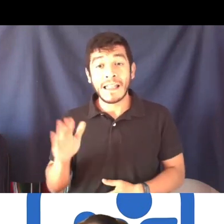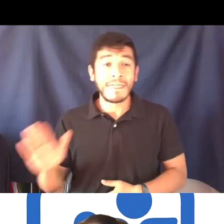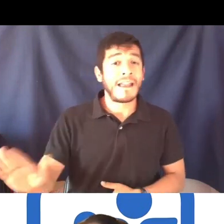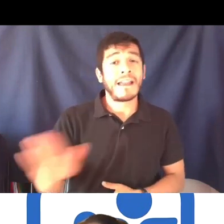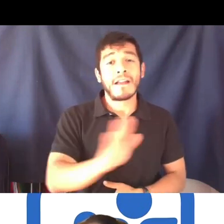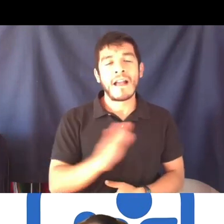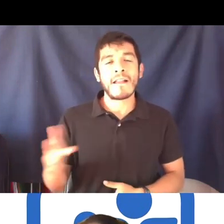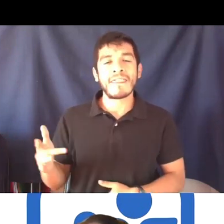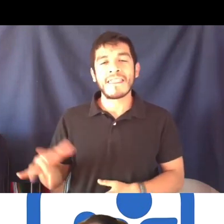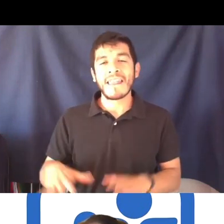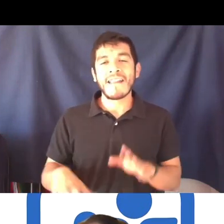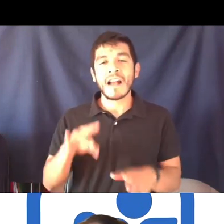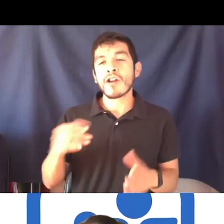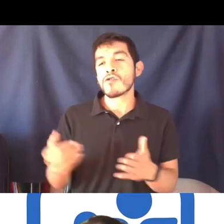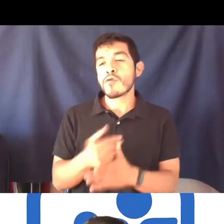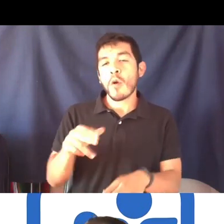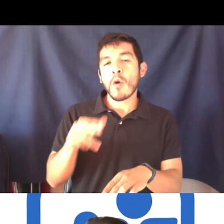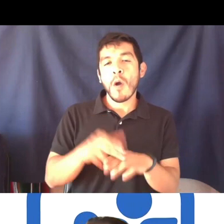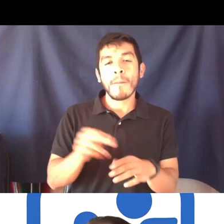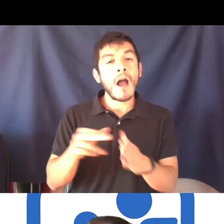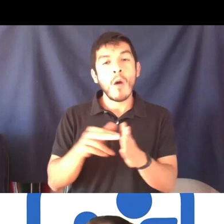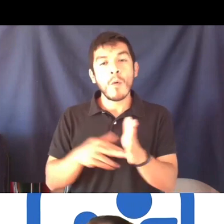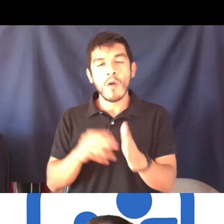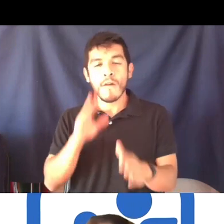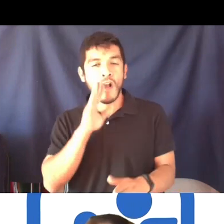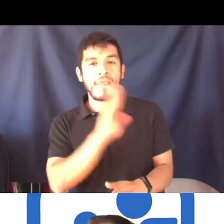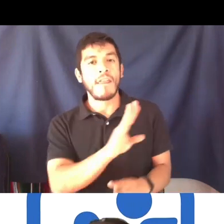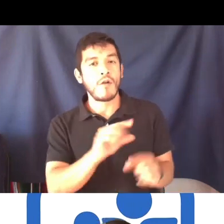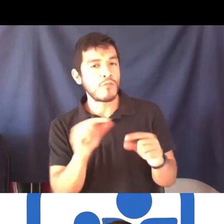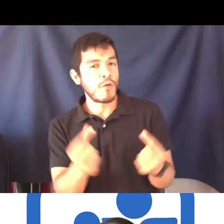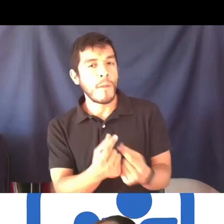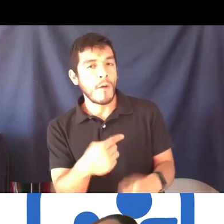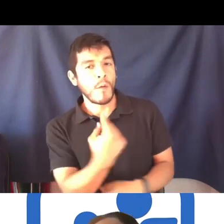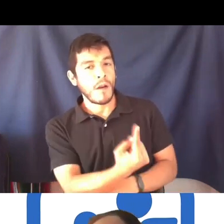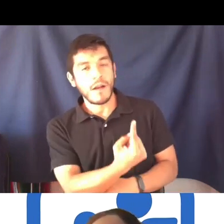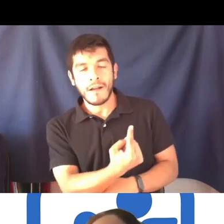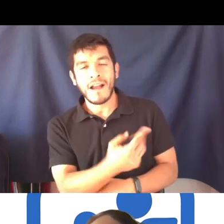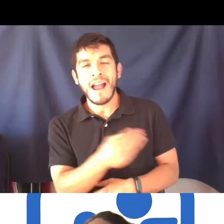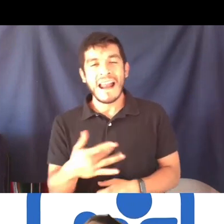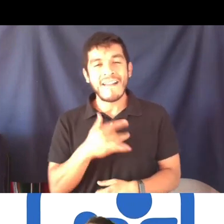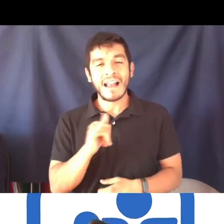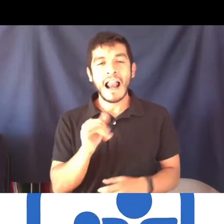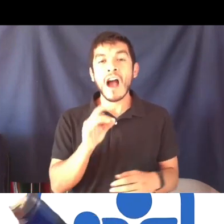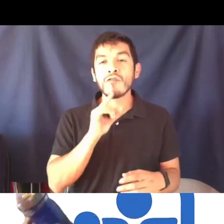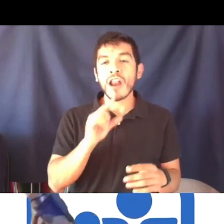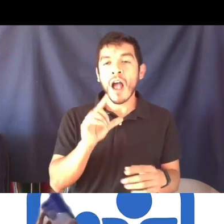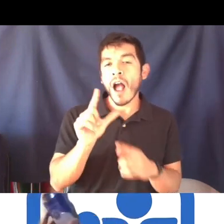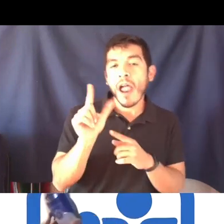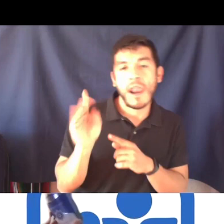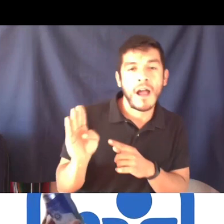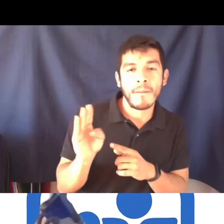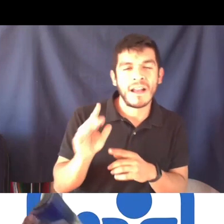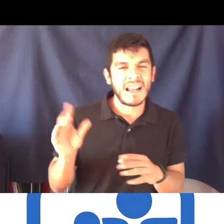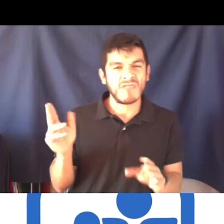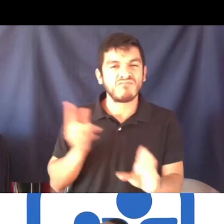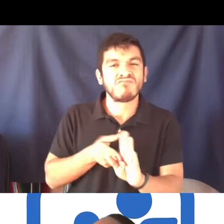up with norms and rules that are just idiosyncratic to their group, you know, and it kind of feels like a club that they belong to.